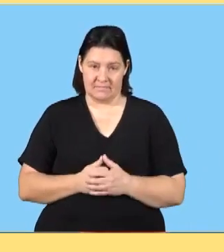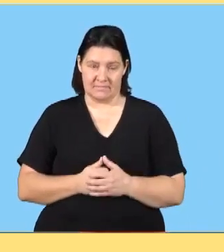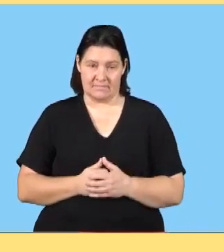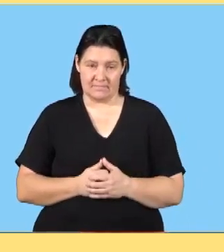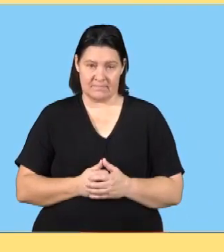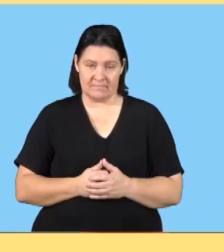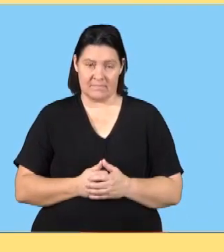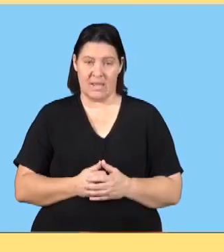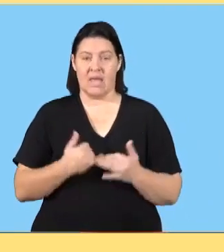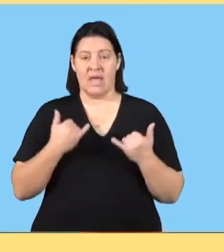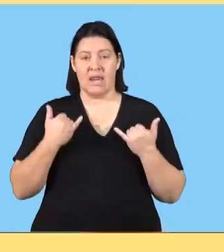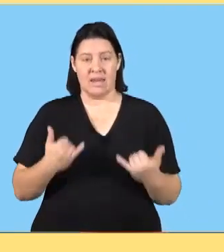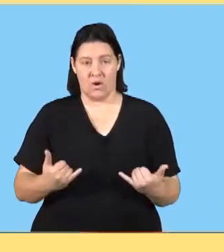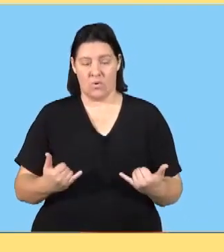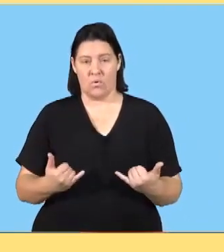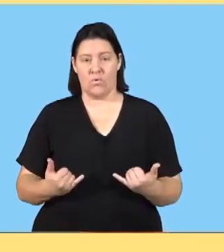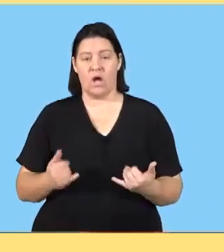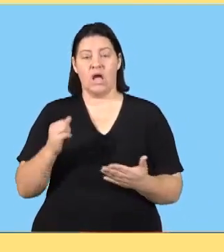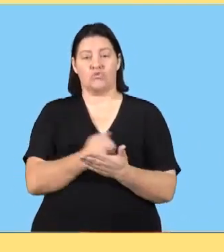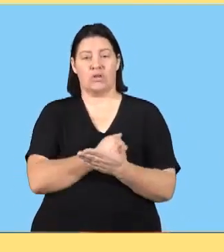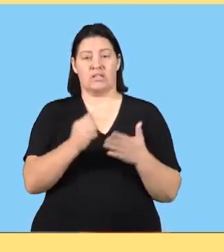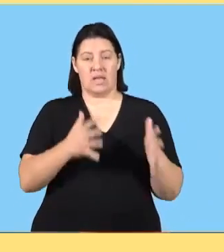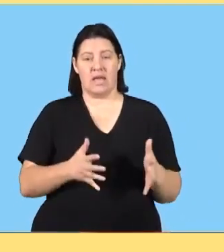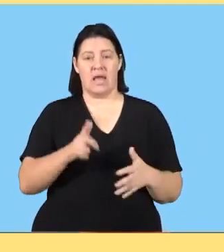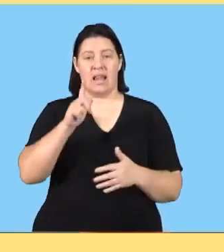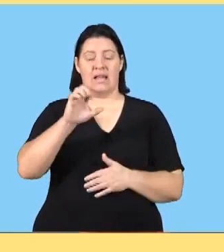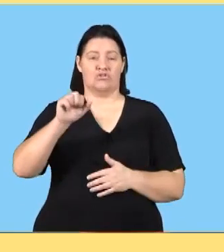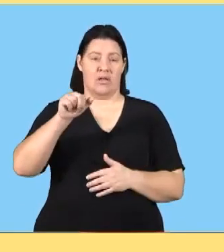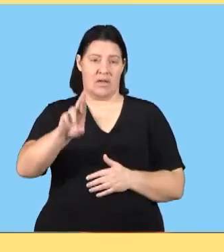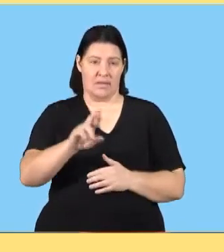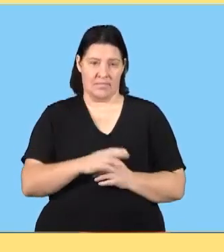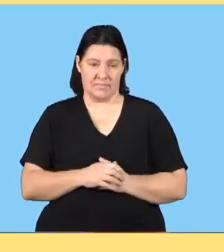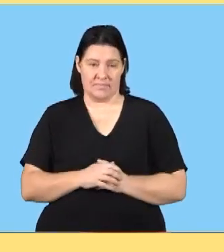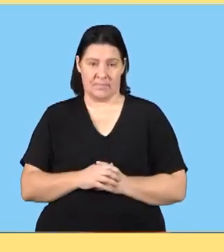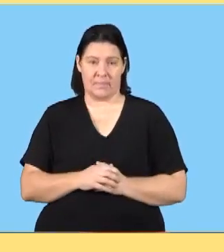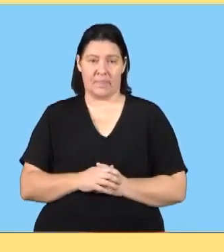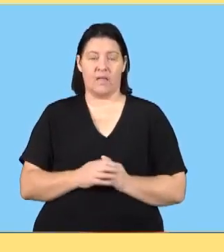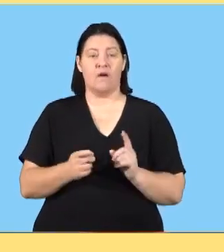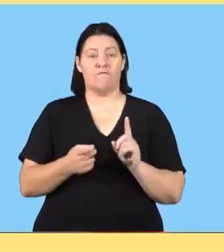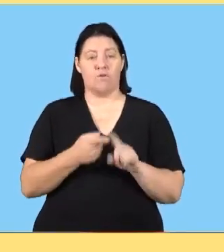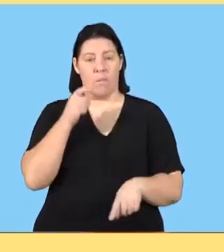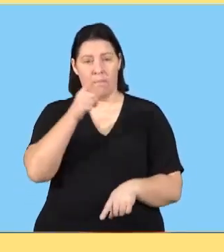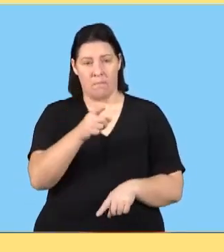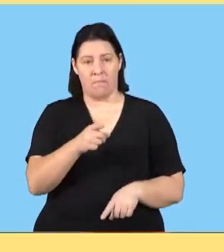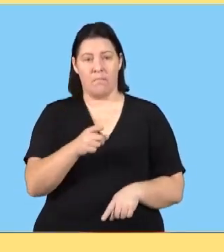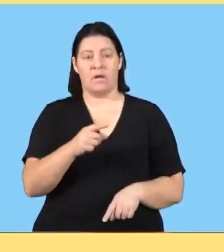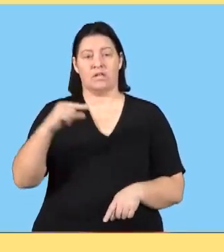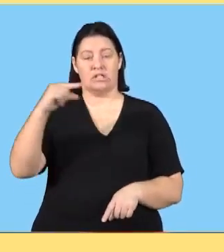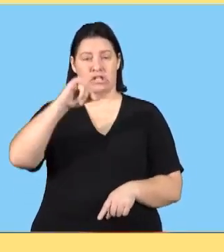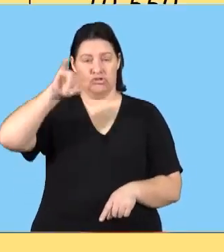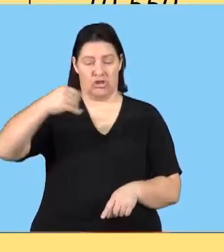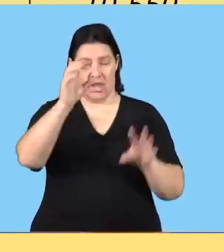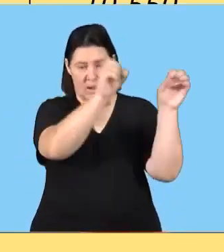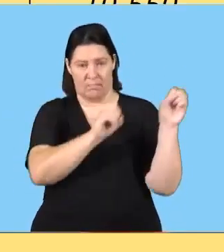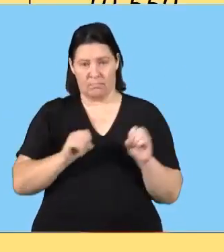We're going to move on now to the creditors ledger. Again, we're posting from our